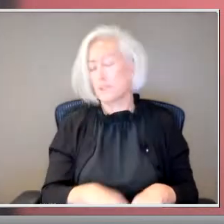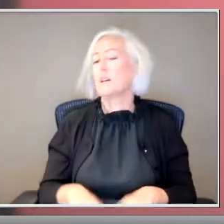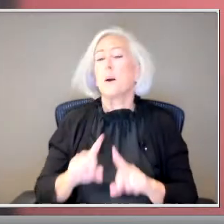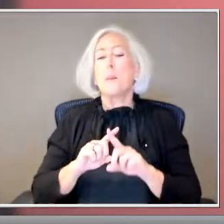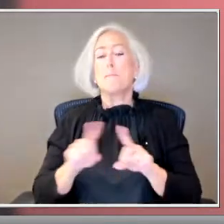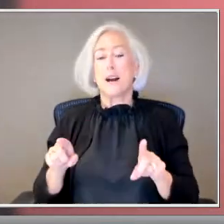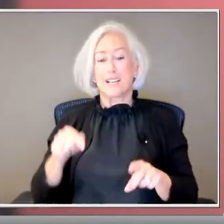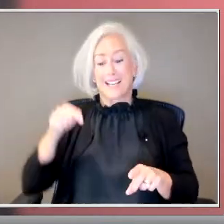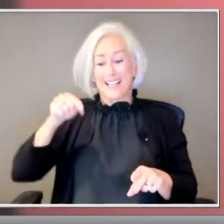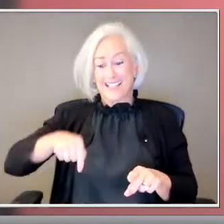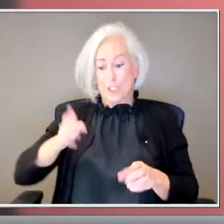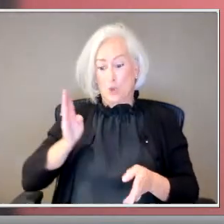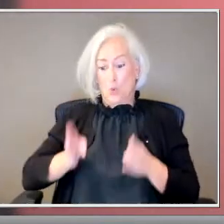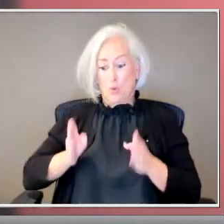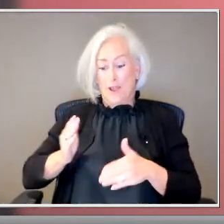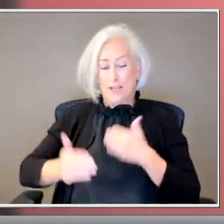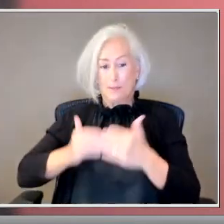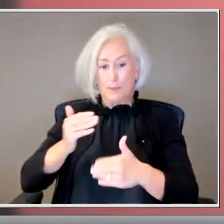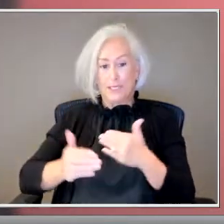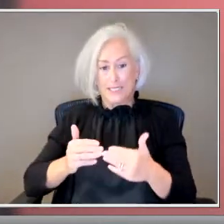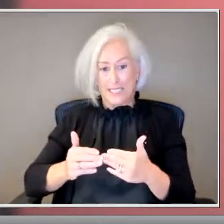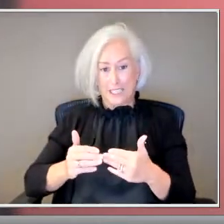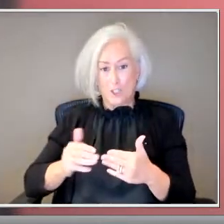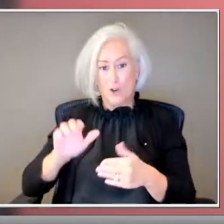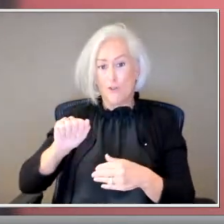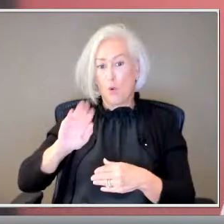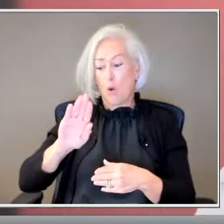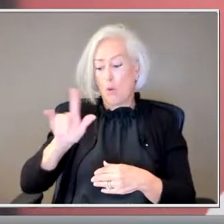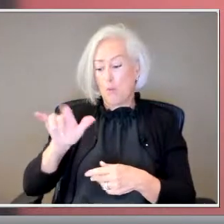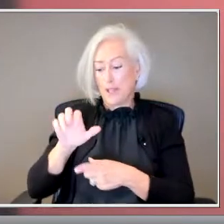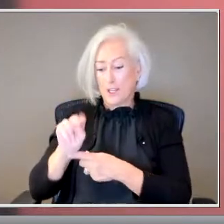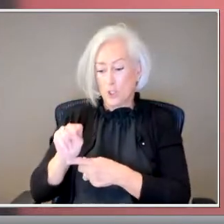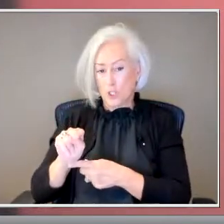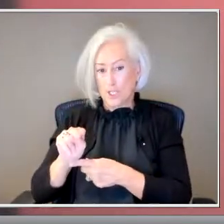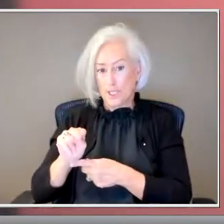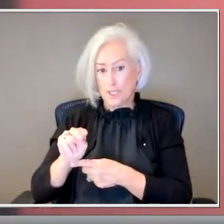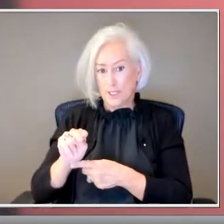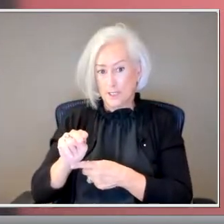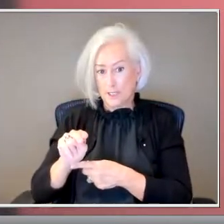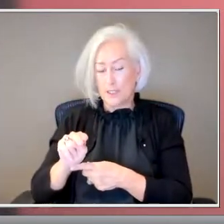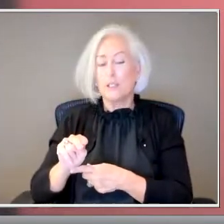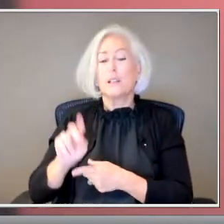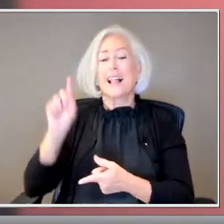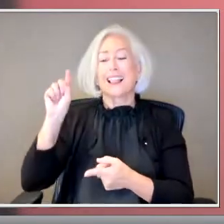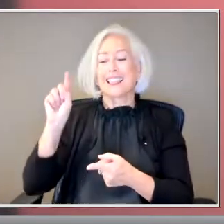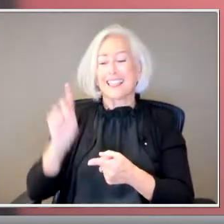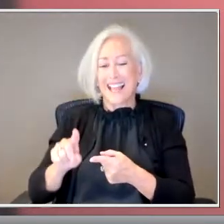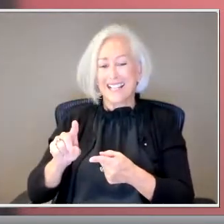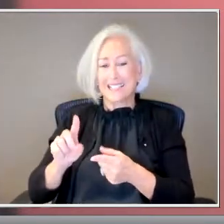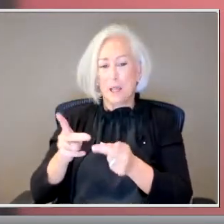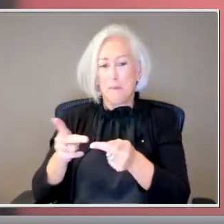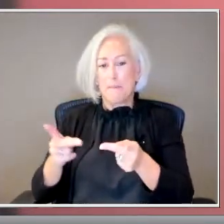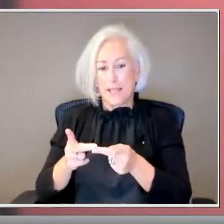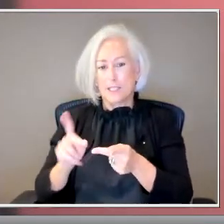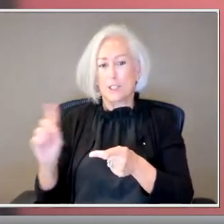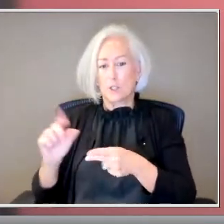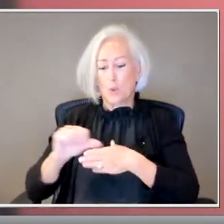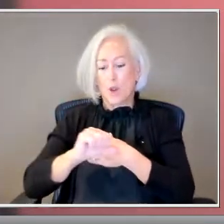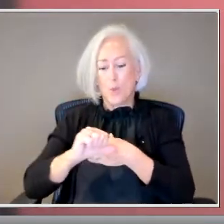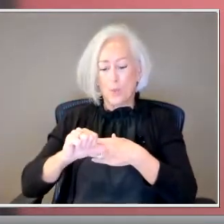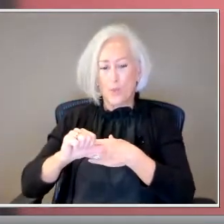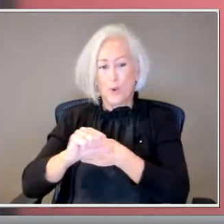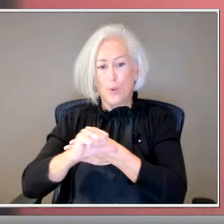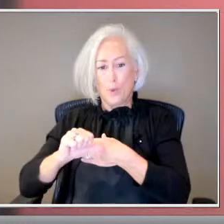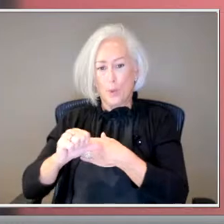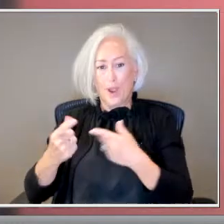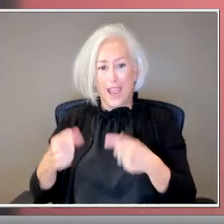being performed, sometimes we may have to make fewer access sites, so that can make the recovery a little quicker. But not always. Sometimes we